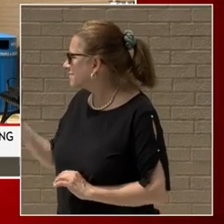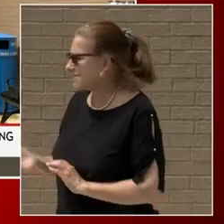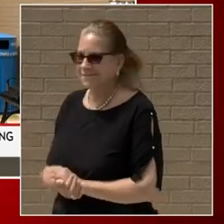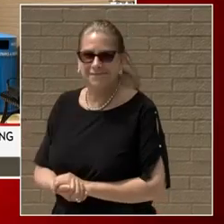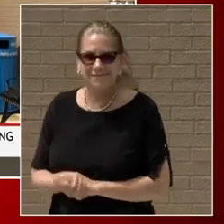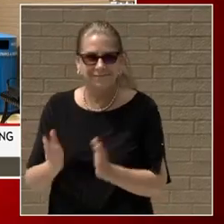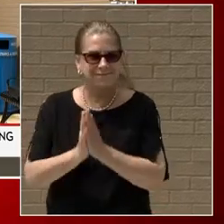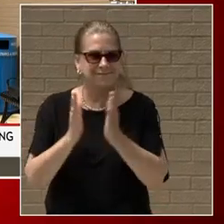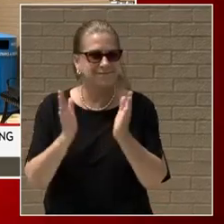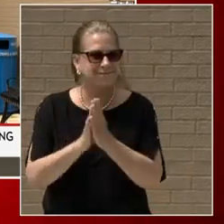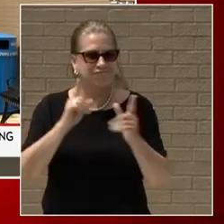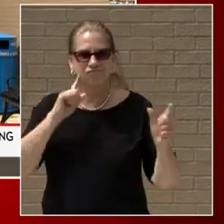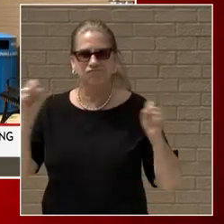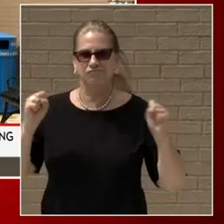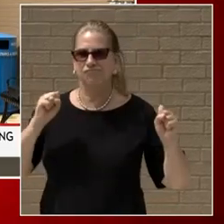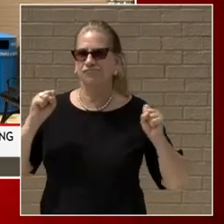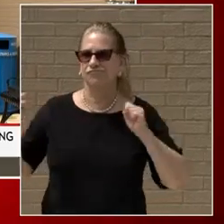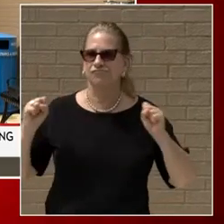All right.